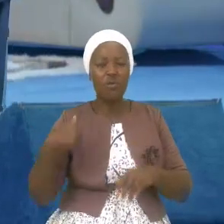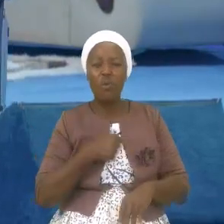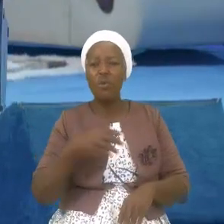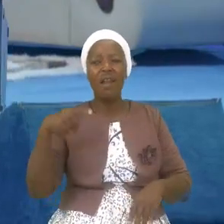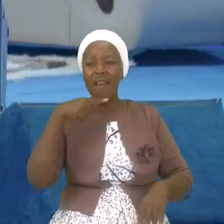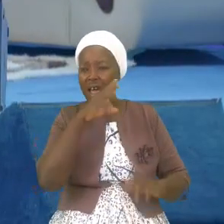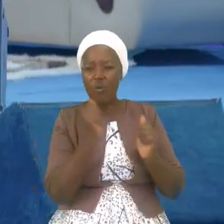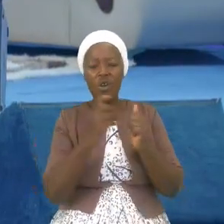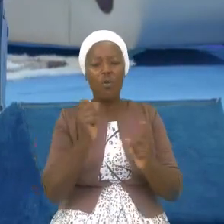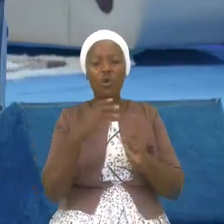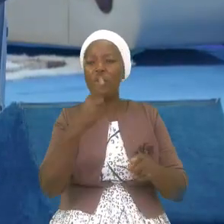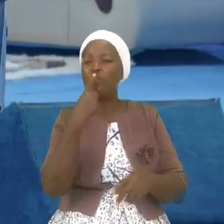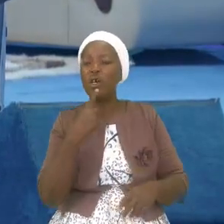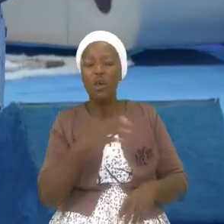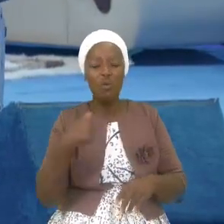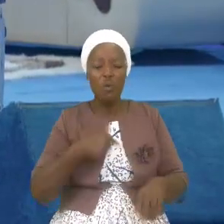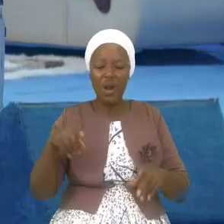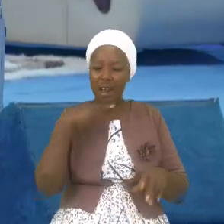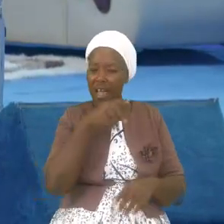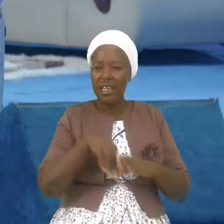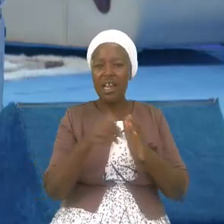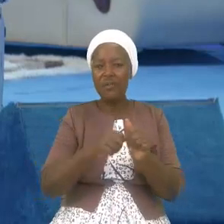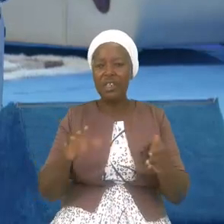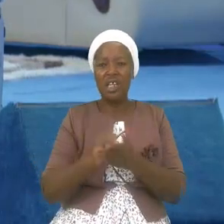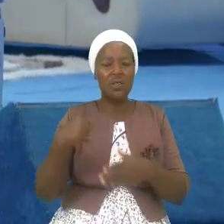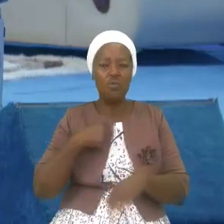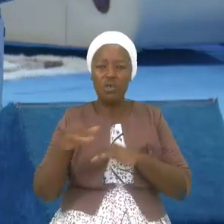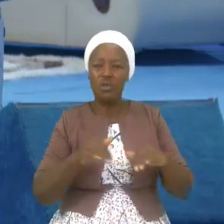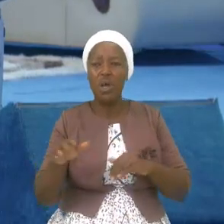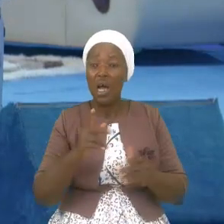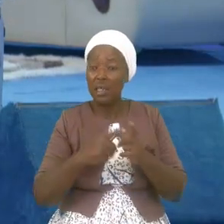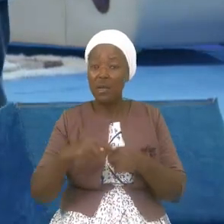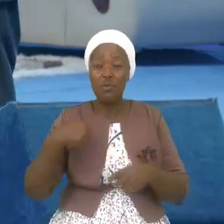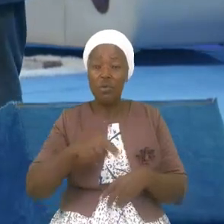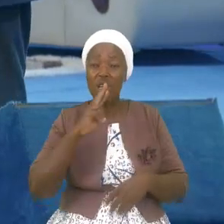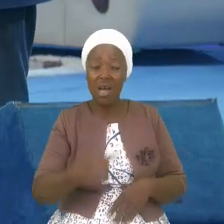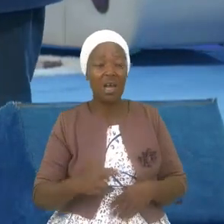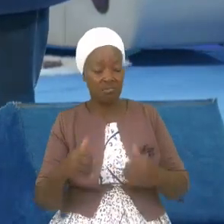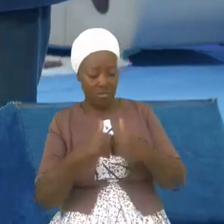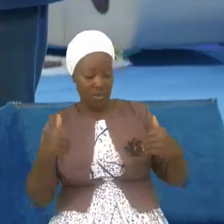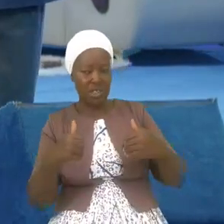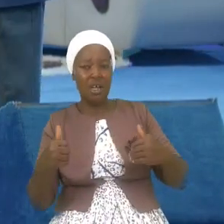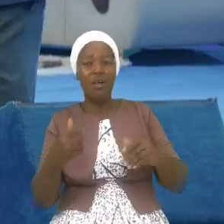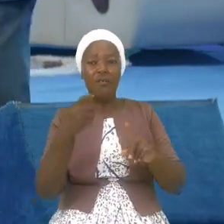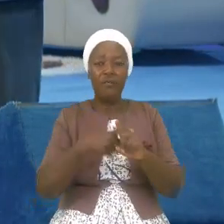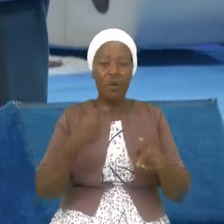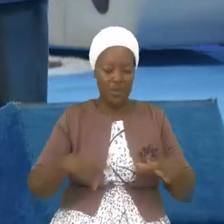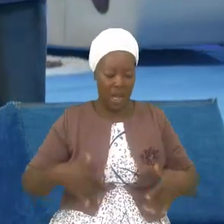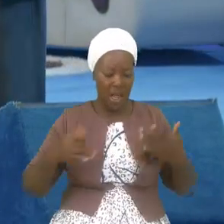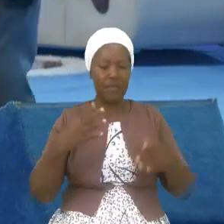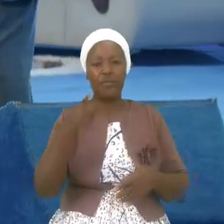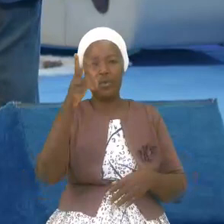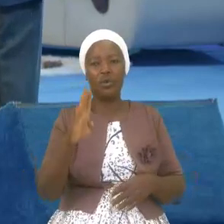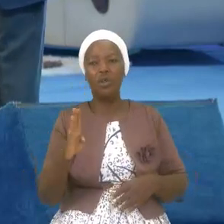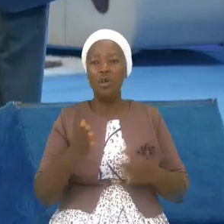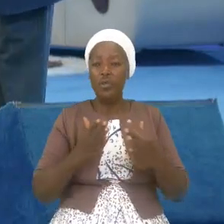do. We are alienated from the life of God through the ignorance that is in